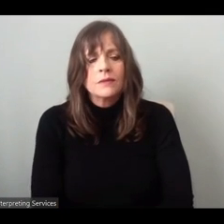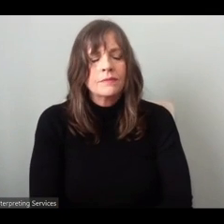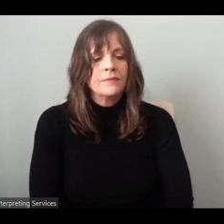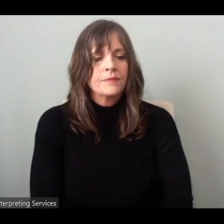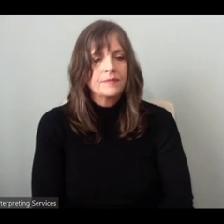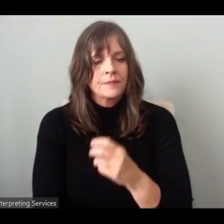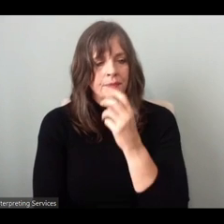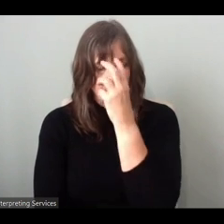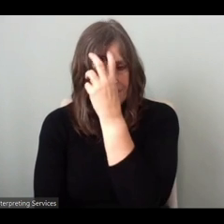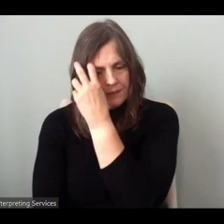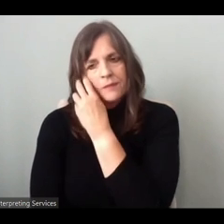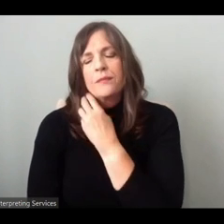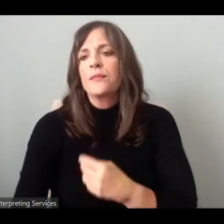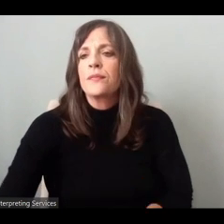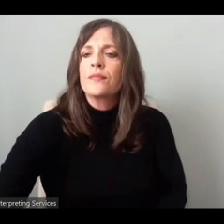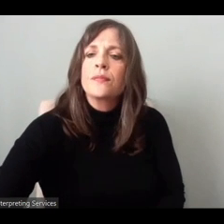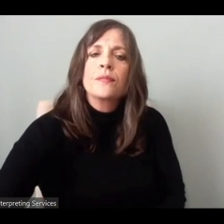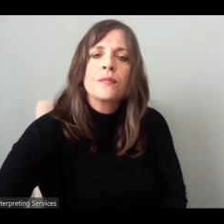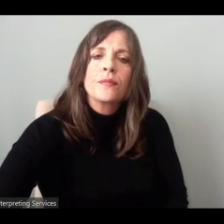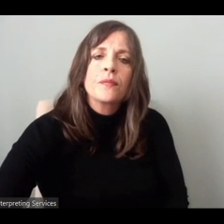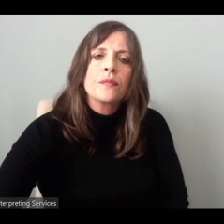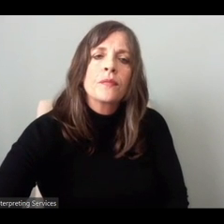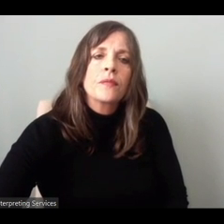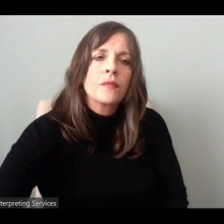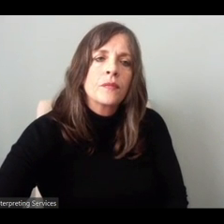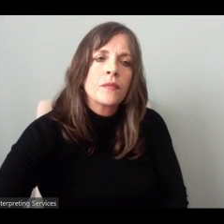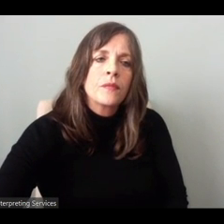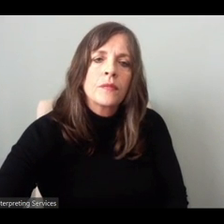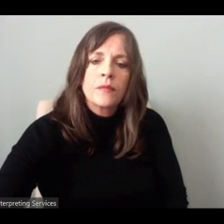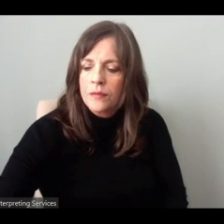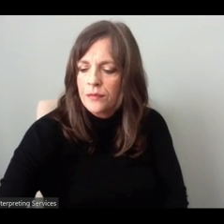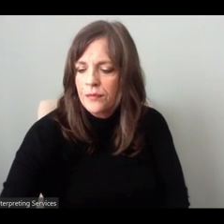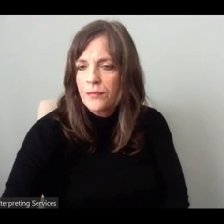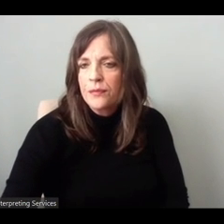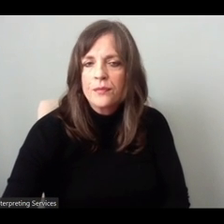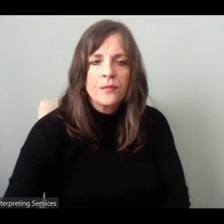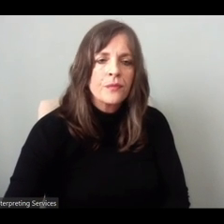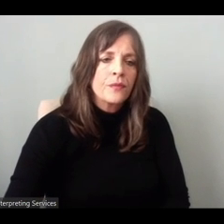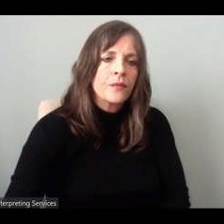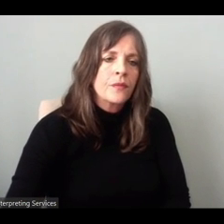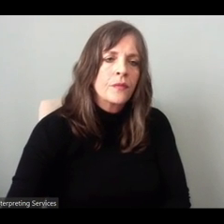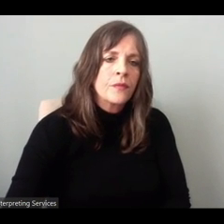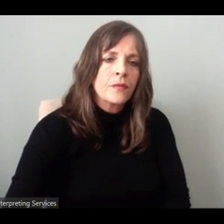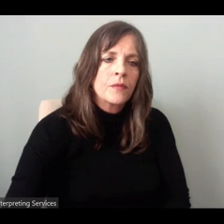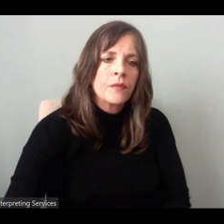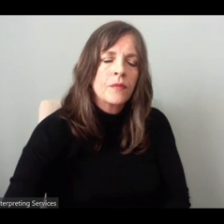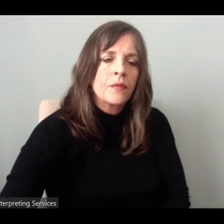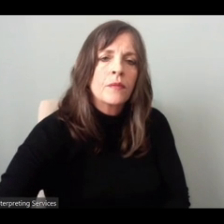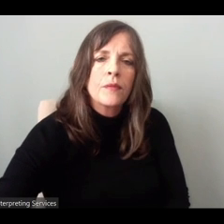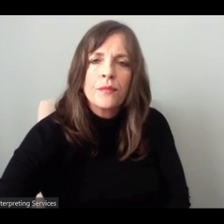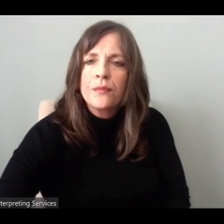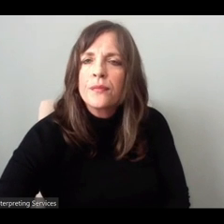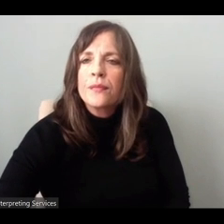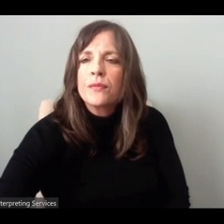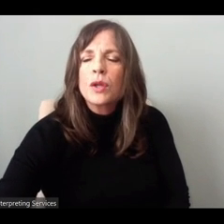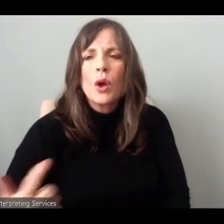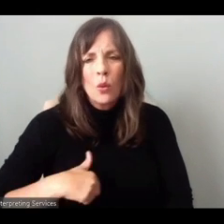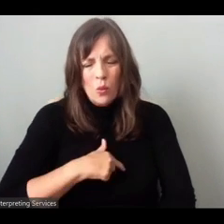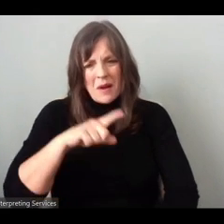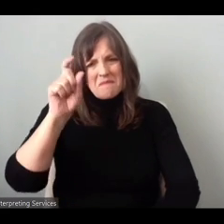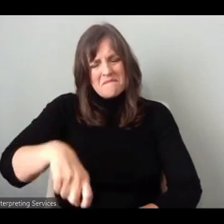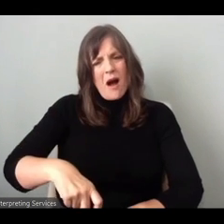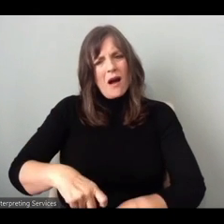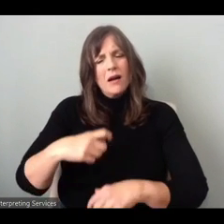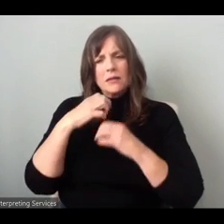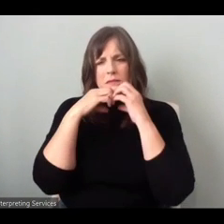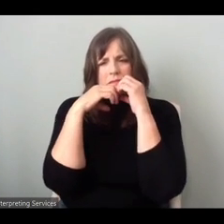We need a strong civic narrative that's centered in our values. We have to respect the fact that we had an economy that didn't work for everyone before. So as we build a new